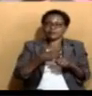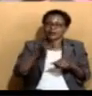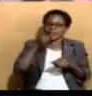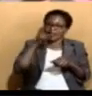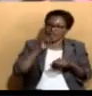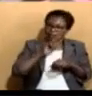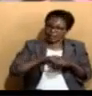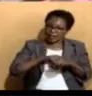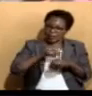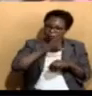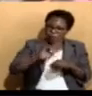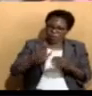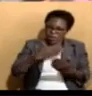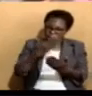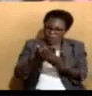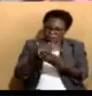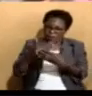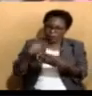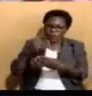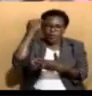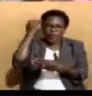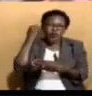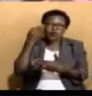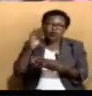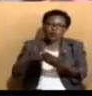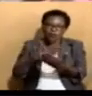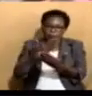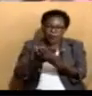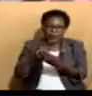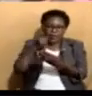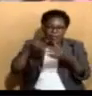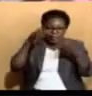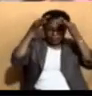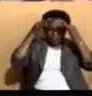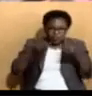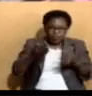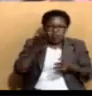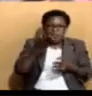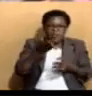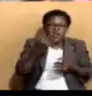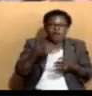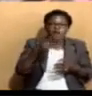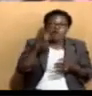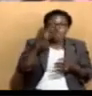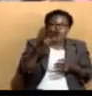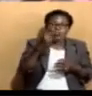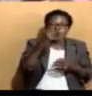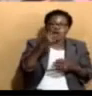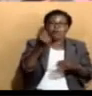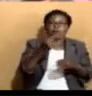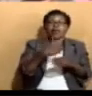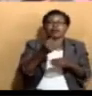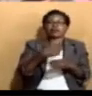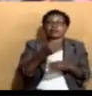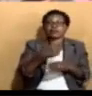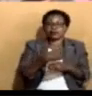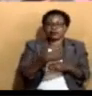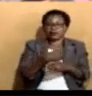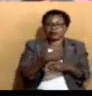time we appeared before the Court of Appeal, it had been in existence for 41 months.